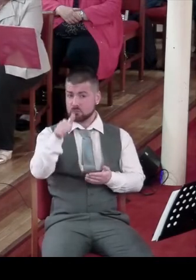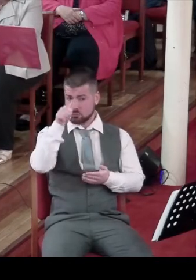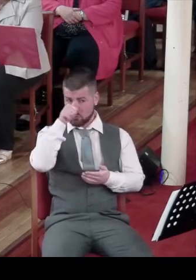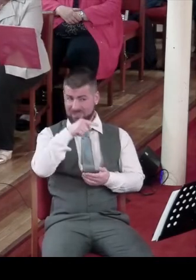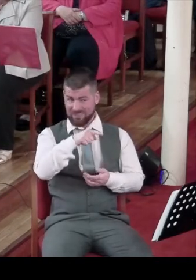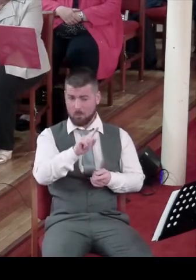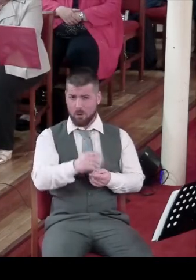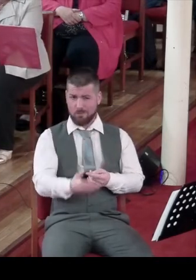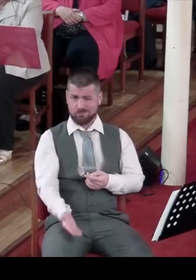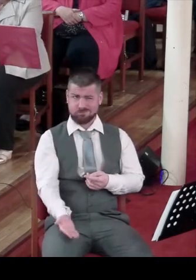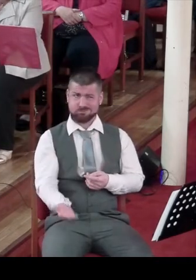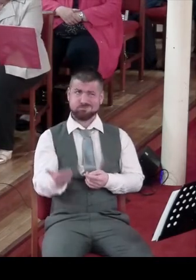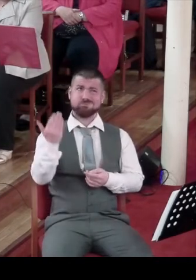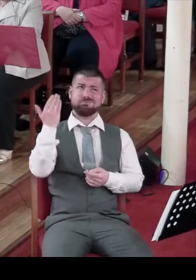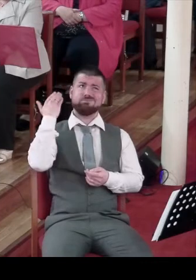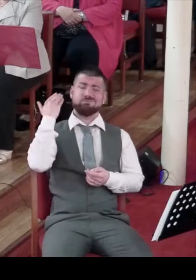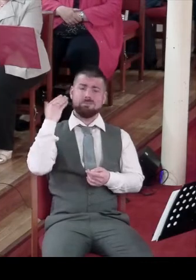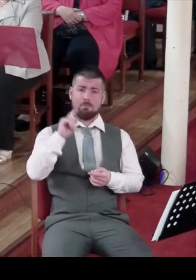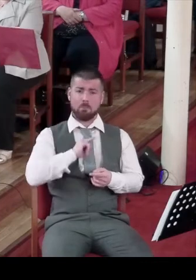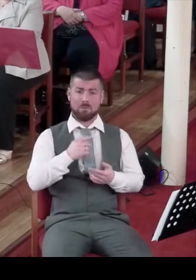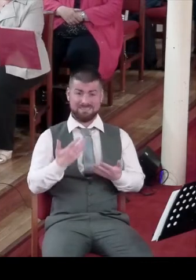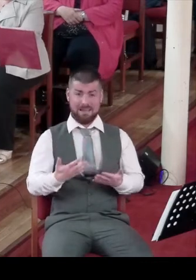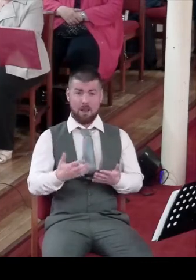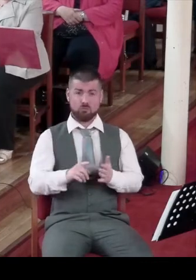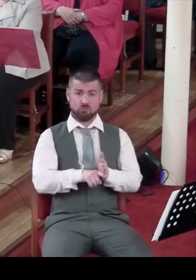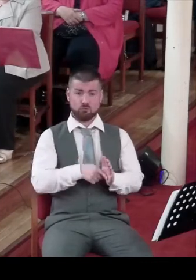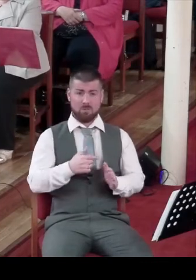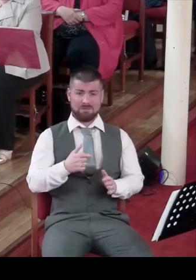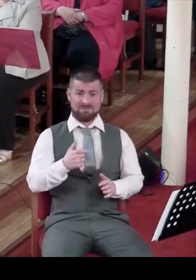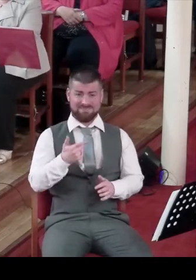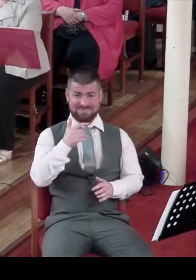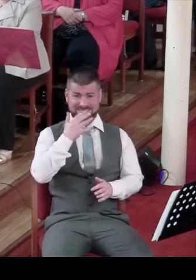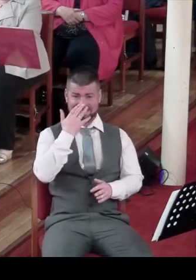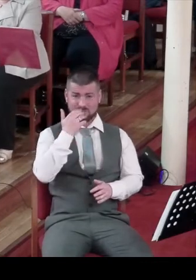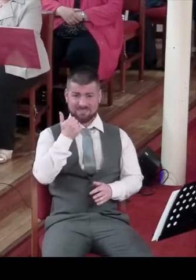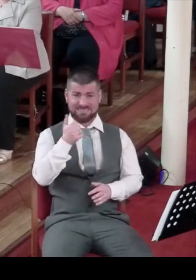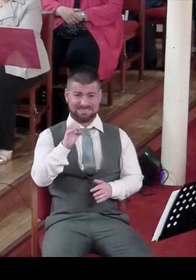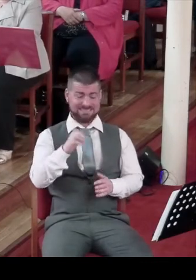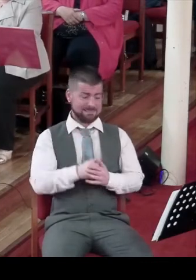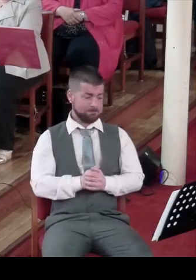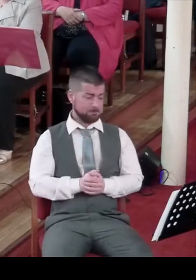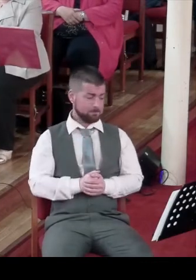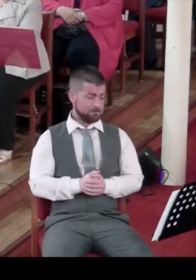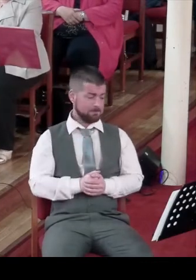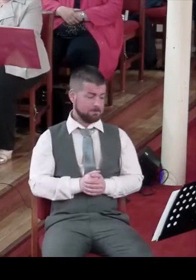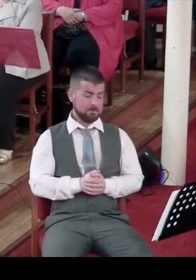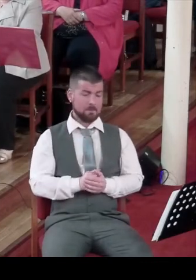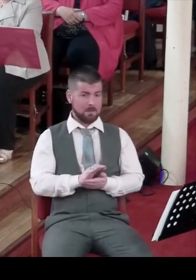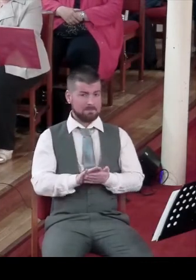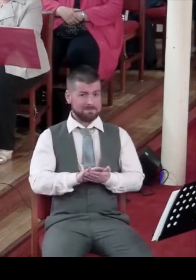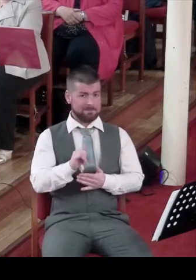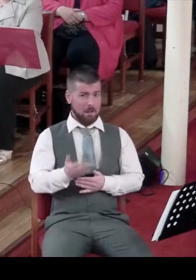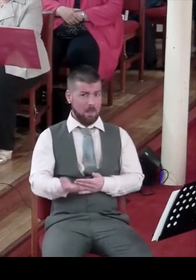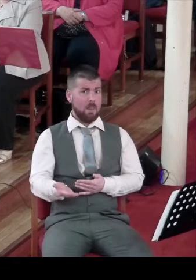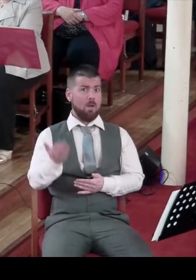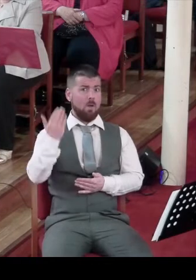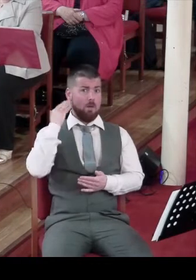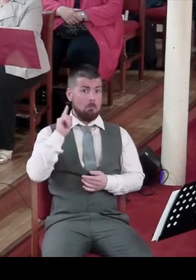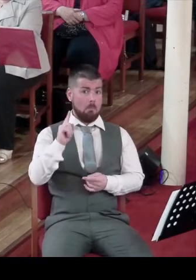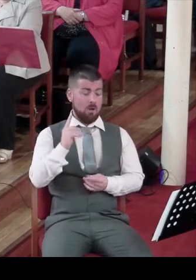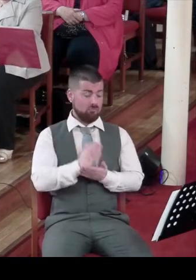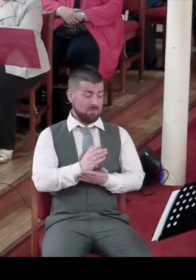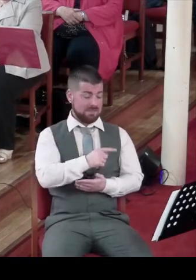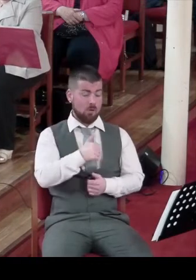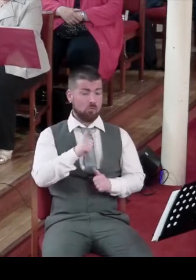ago because John's in his 60s now. So if he was very young then, it was a good while ago. But it's a great hymn to